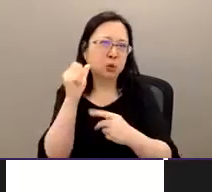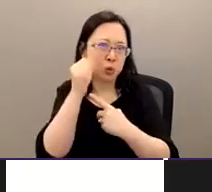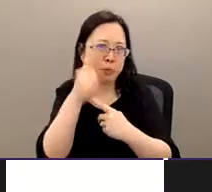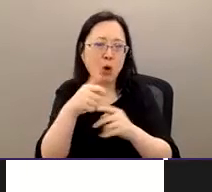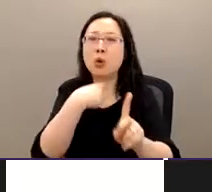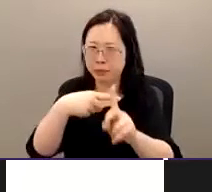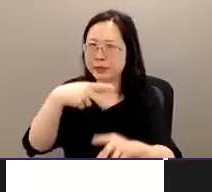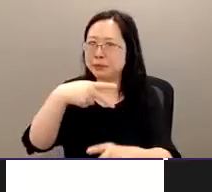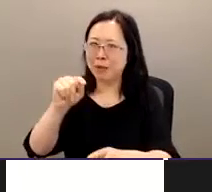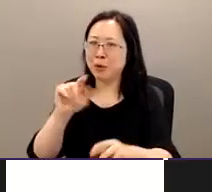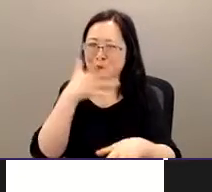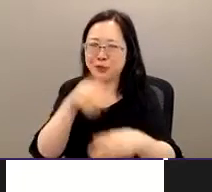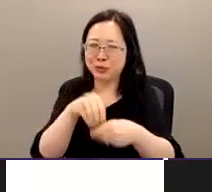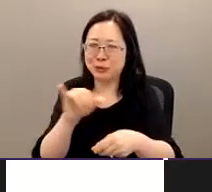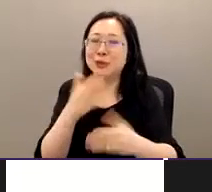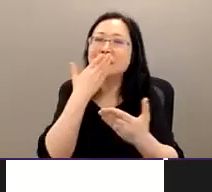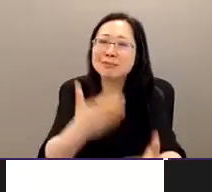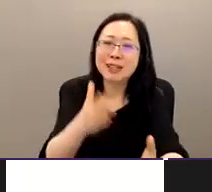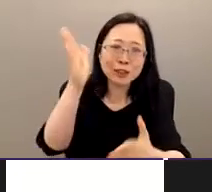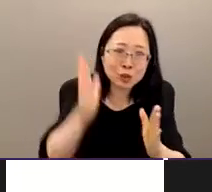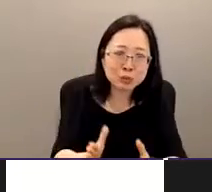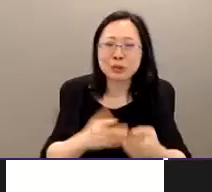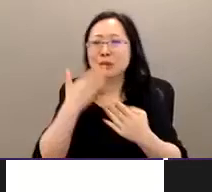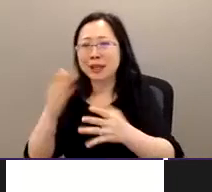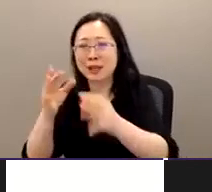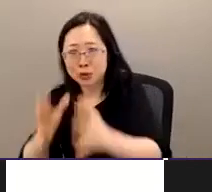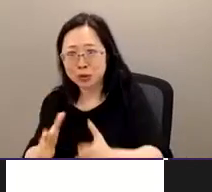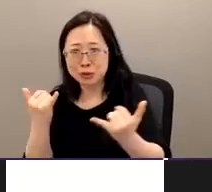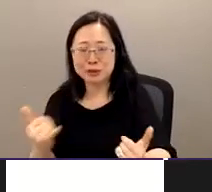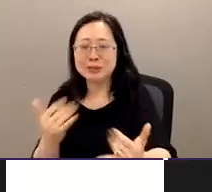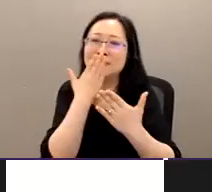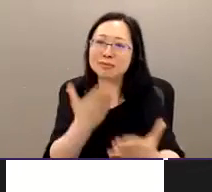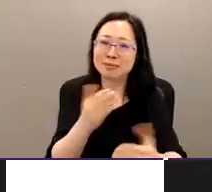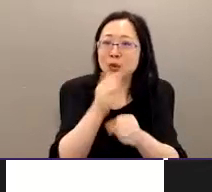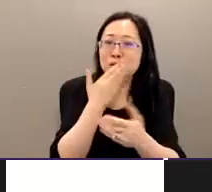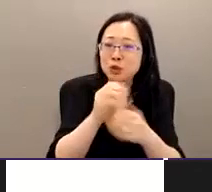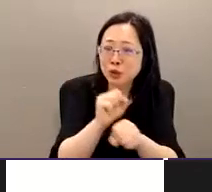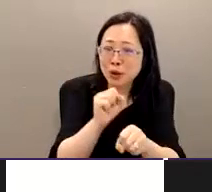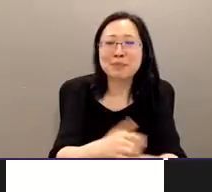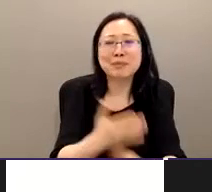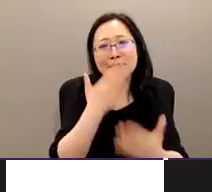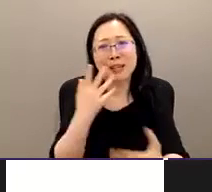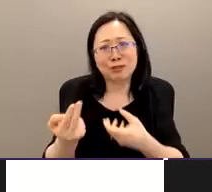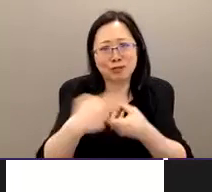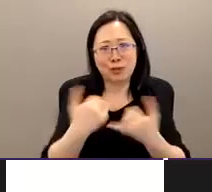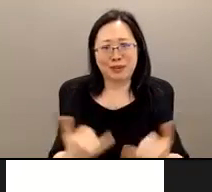our speakers. Thank you to our ASL interpreters today. Great job, and thank you for joining us.